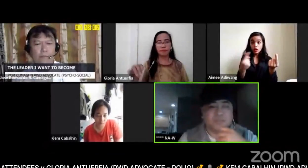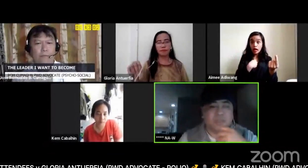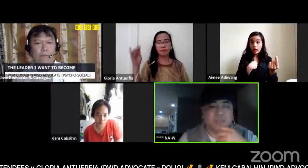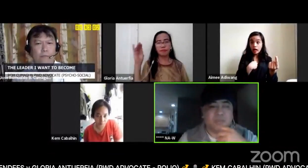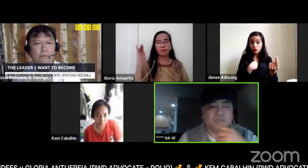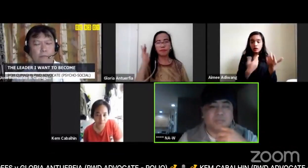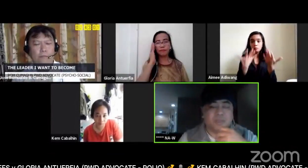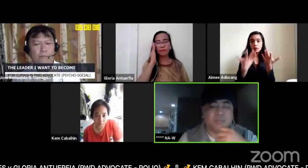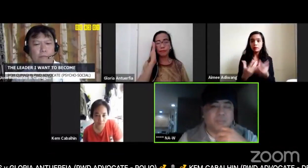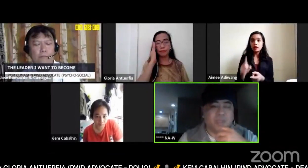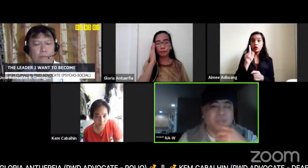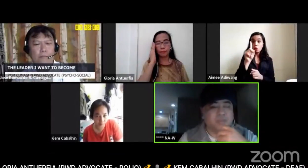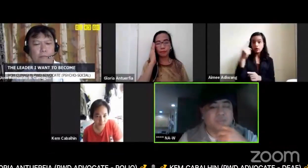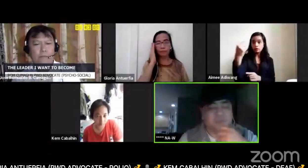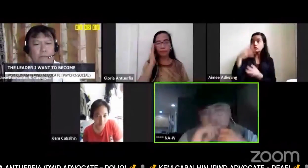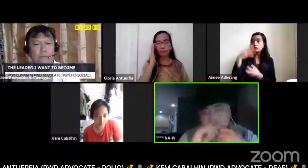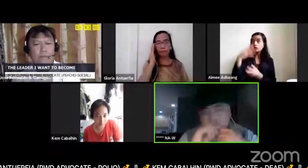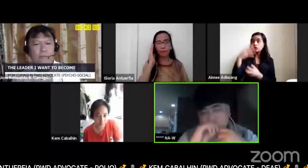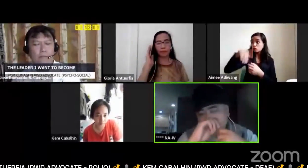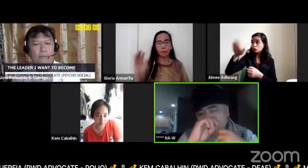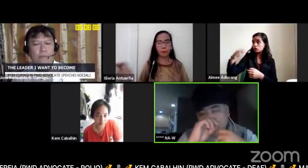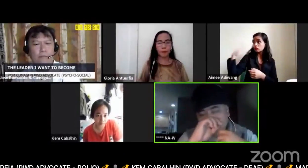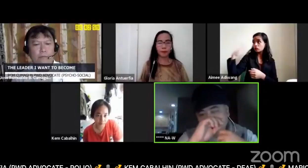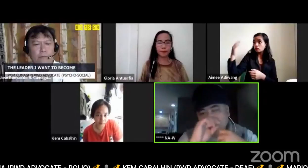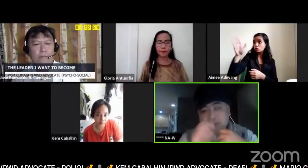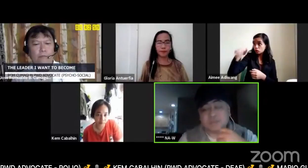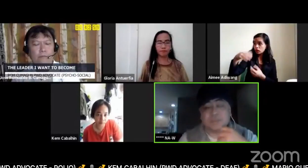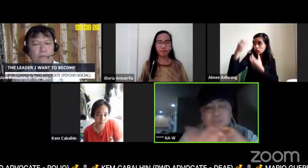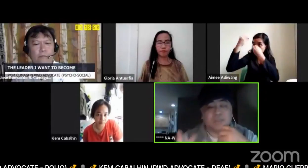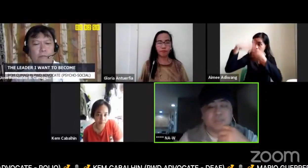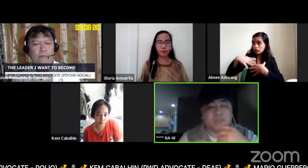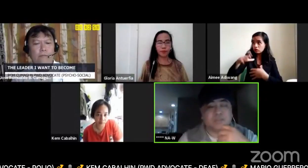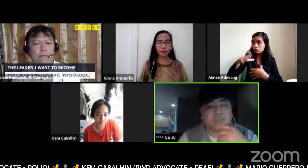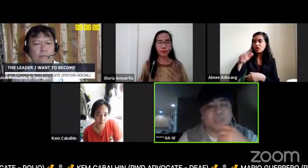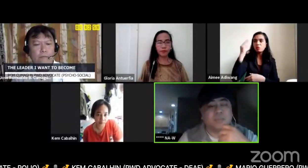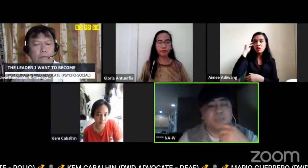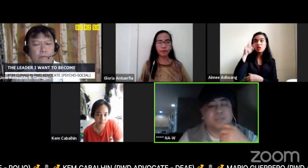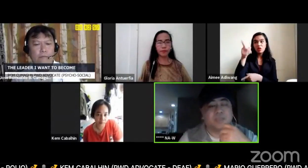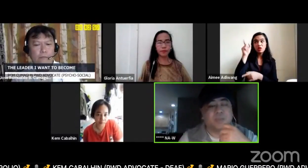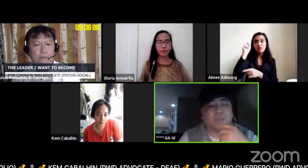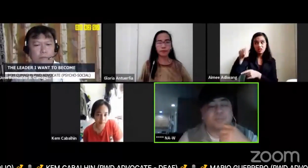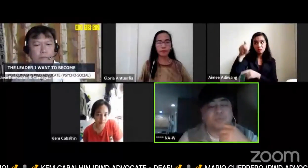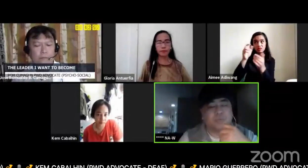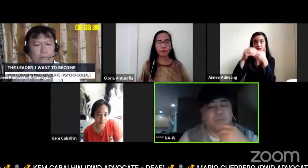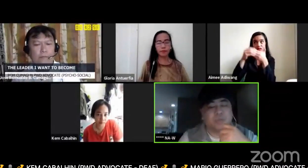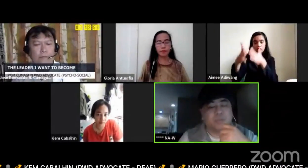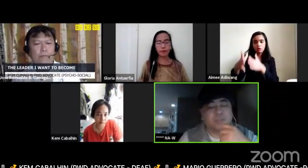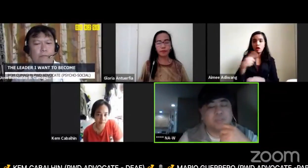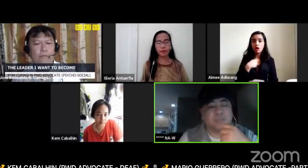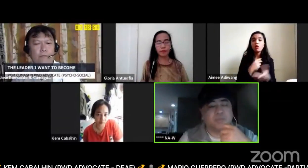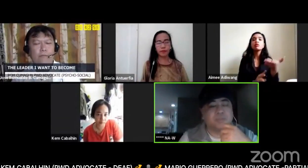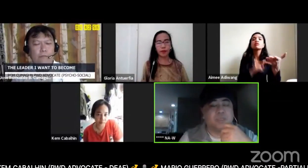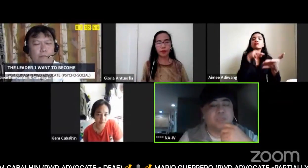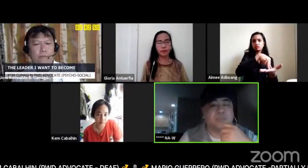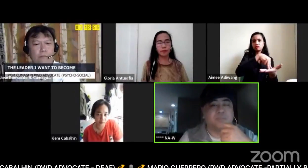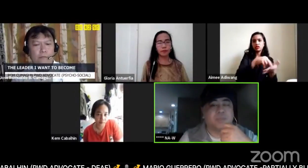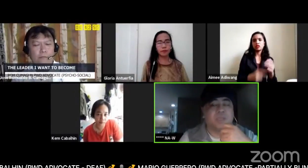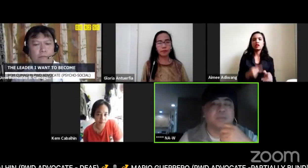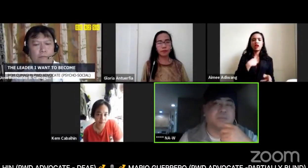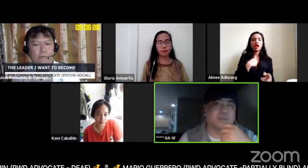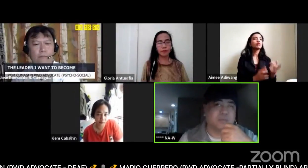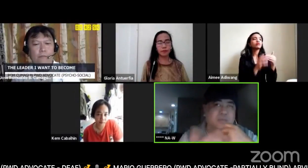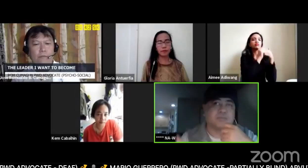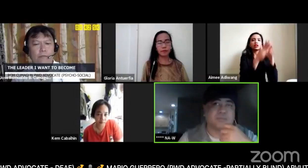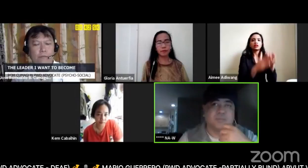somebody tells me, maybe Mario, it's your time to lead. So then that's the time I step up. So I call that situational leadership.